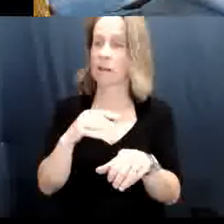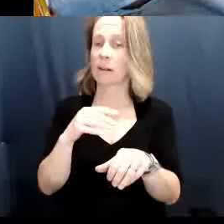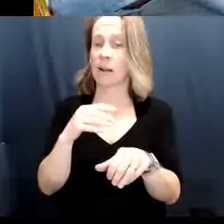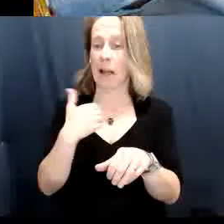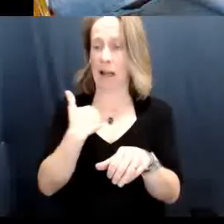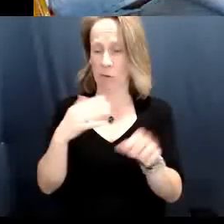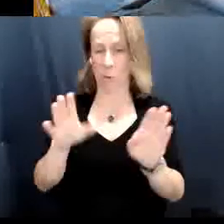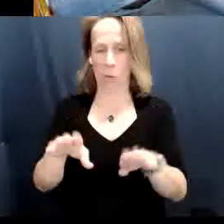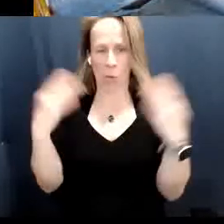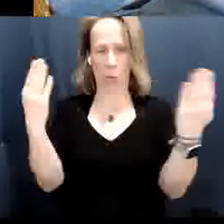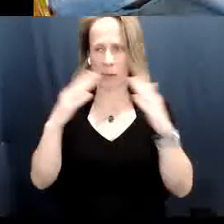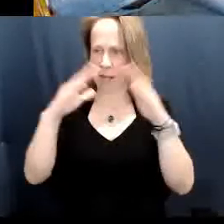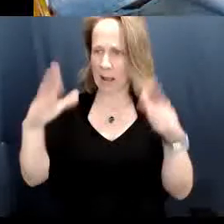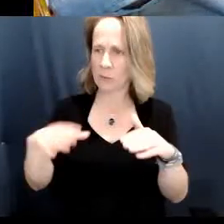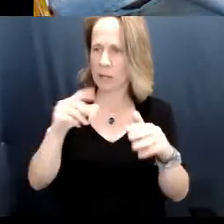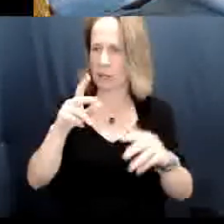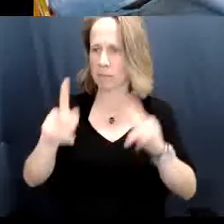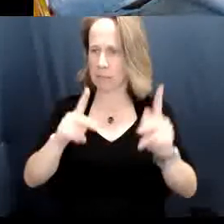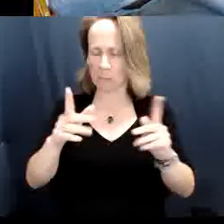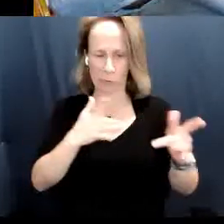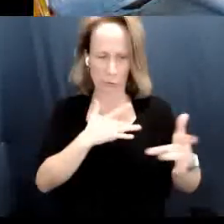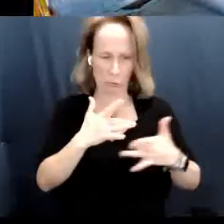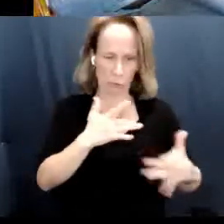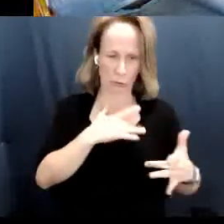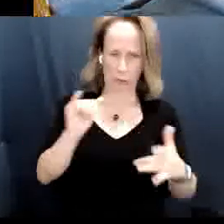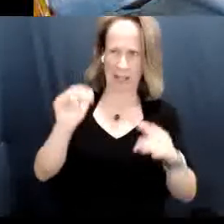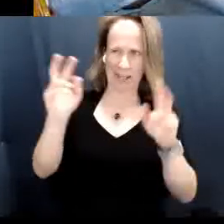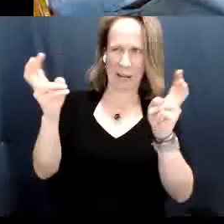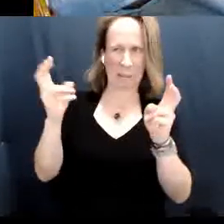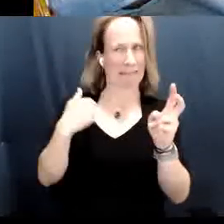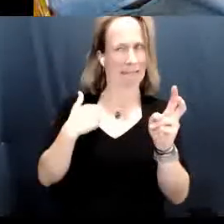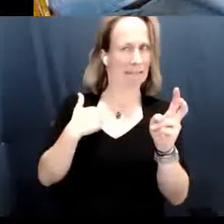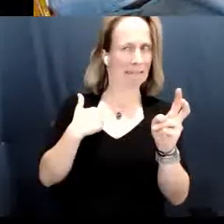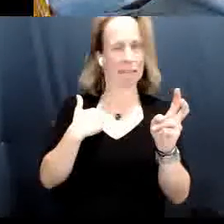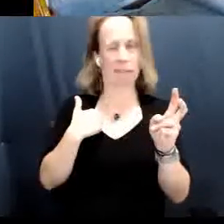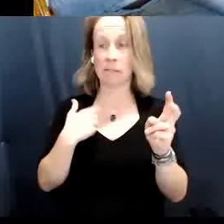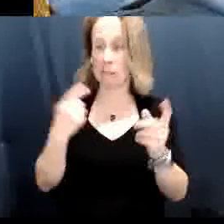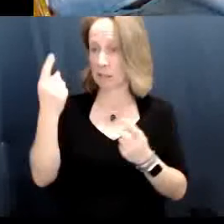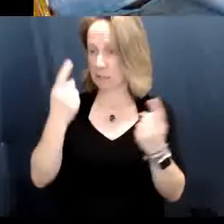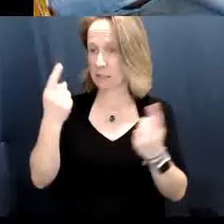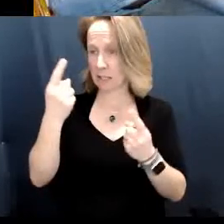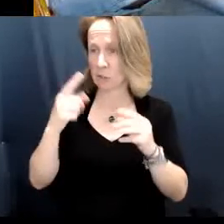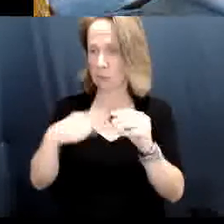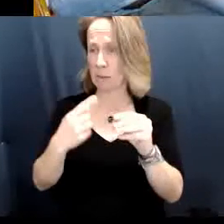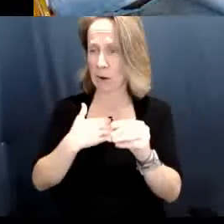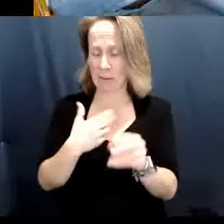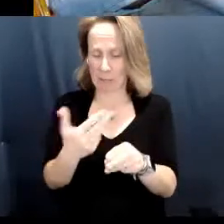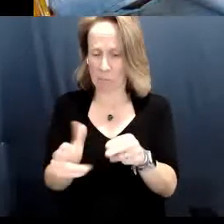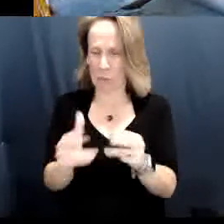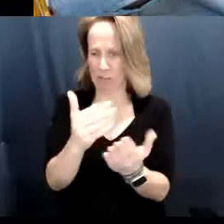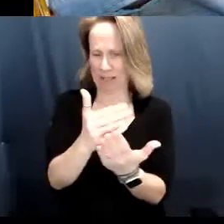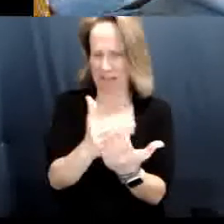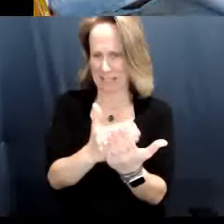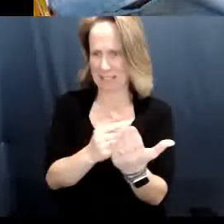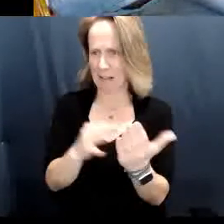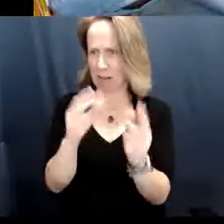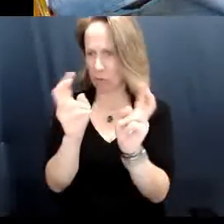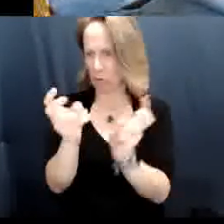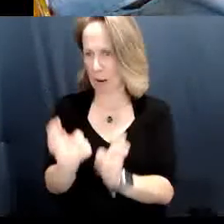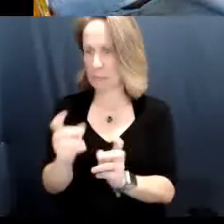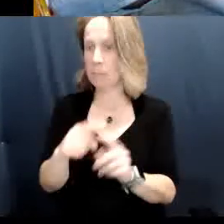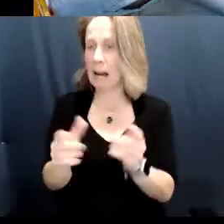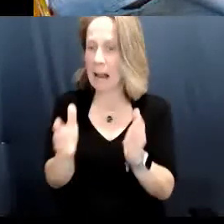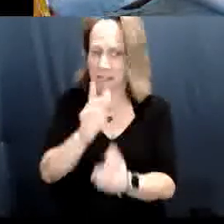express their concerns about the topics that will be covered, consider making a brief list of topics, but also asking for community input as